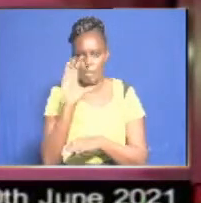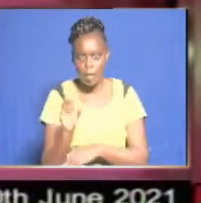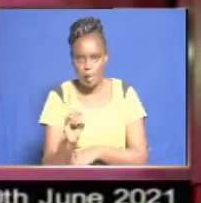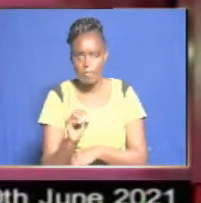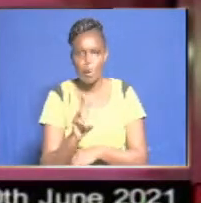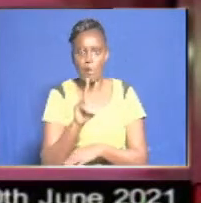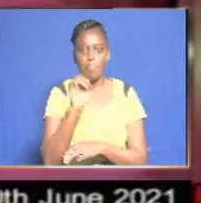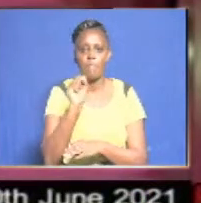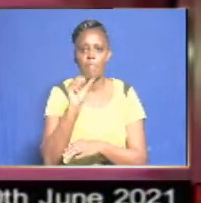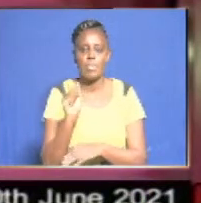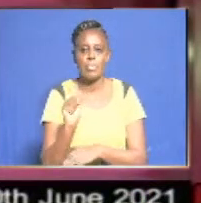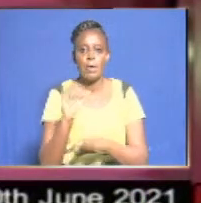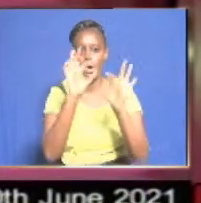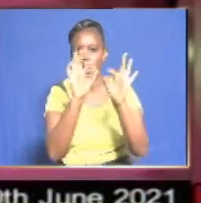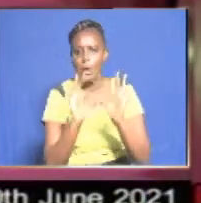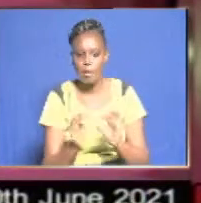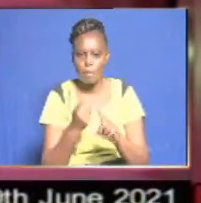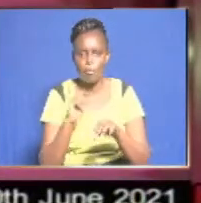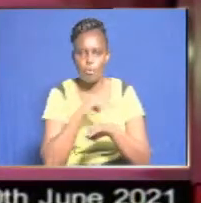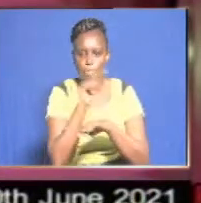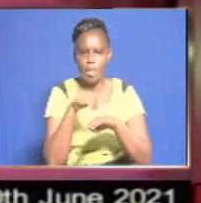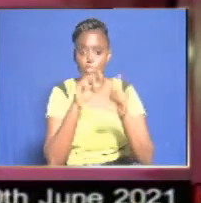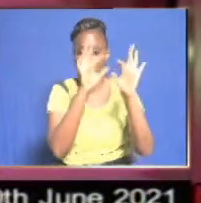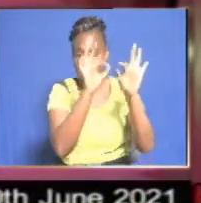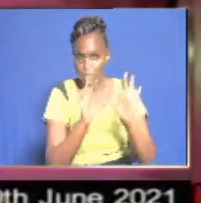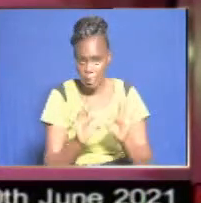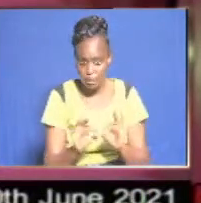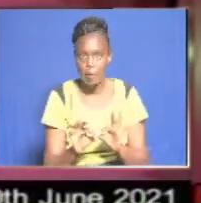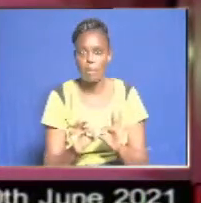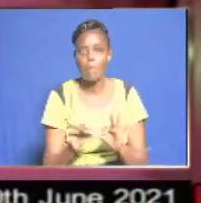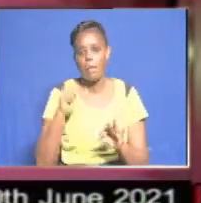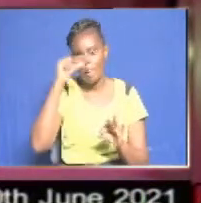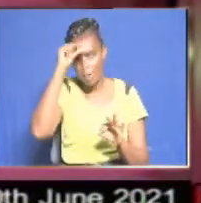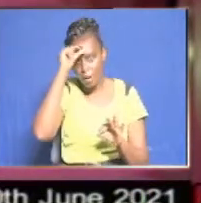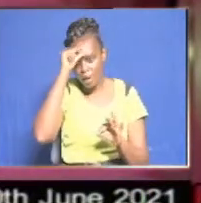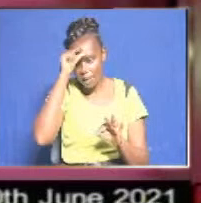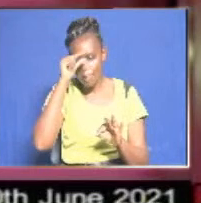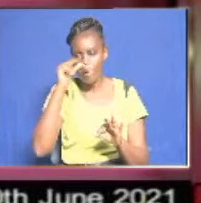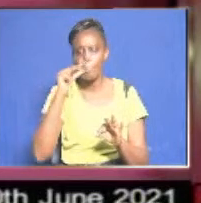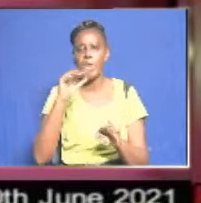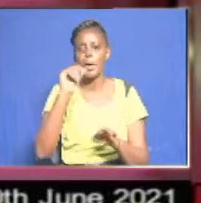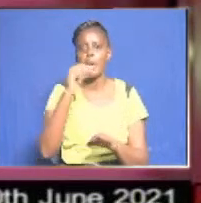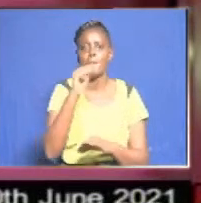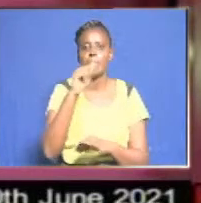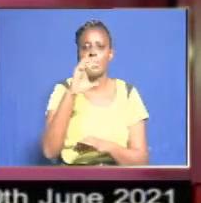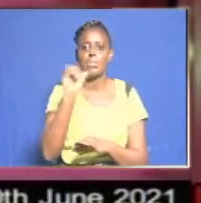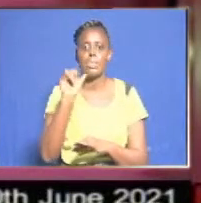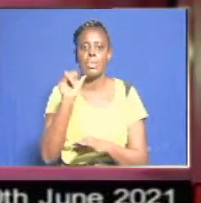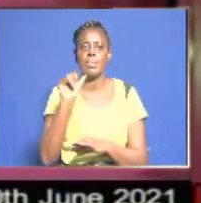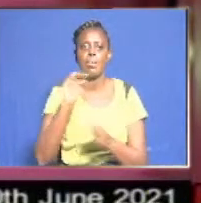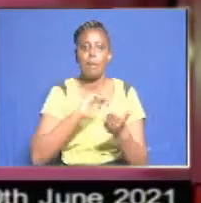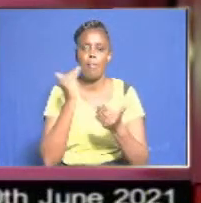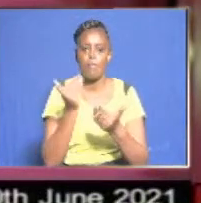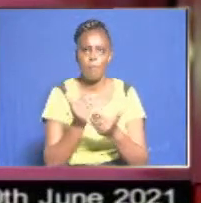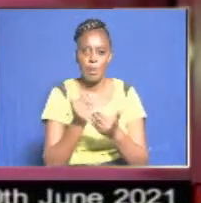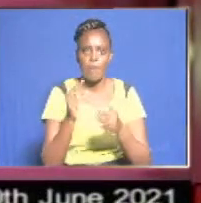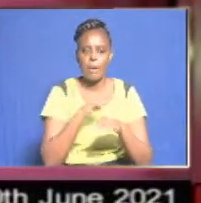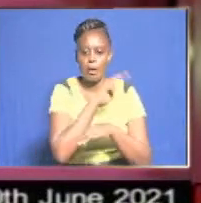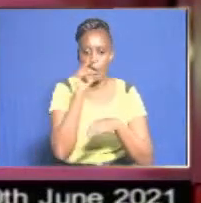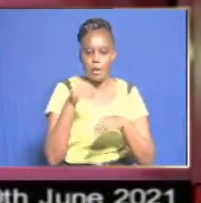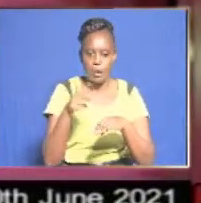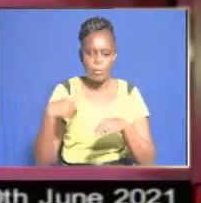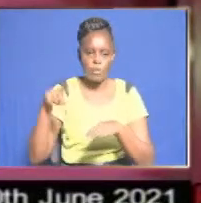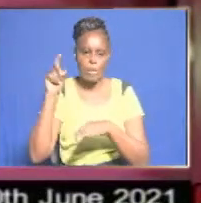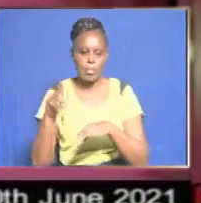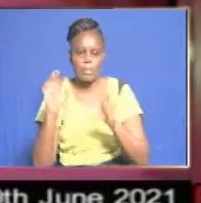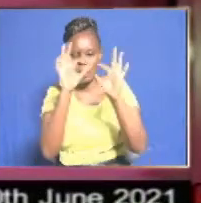Collection Account from the National Treasury, the Government Clearing Agency Fund, the National Exchequer